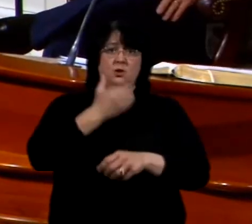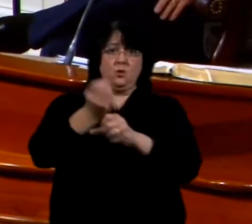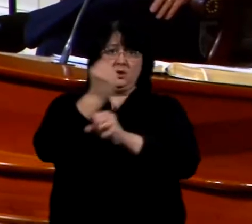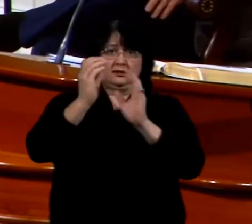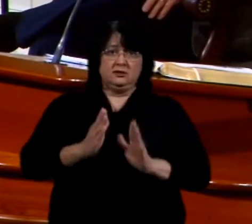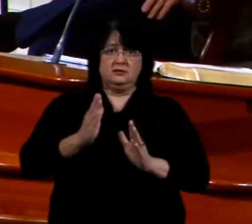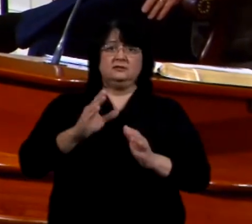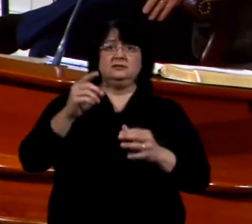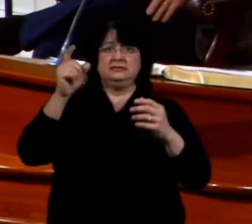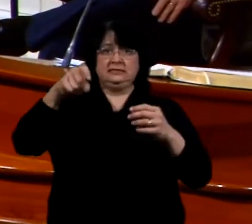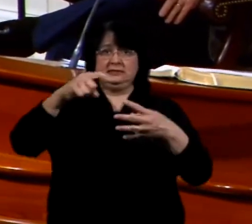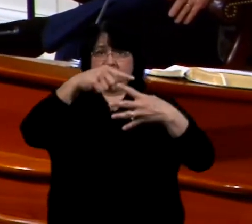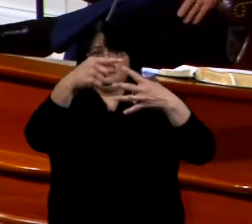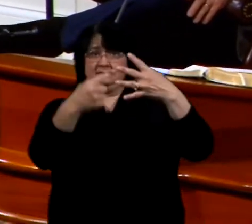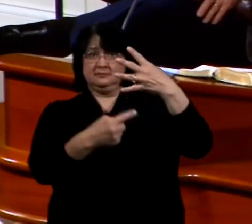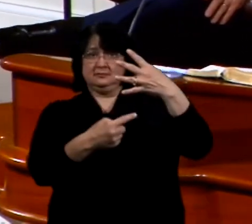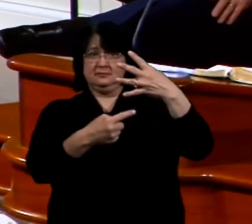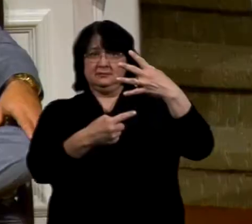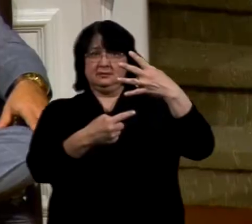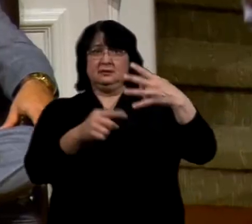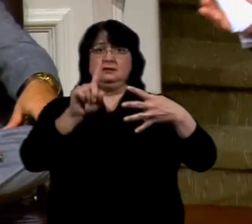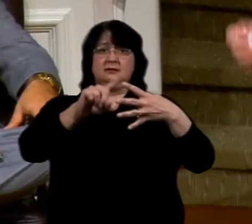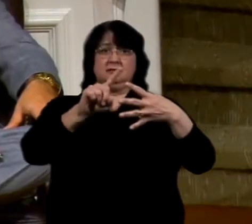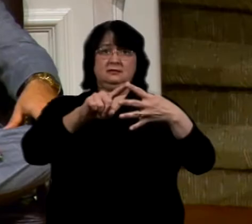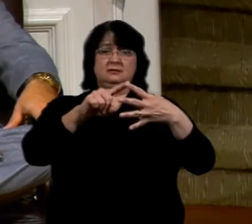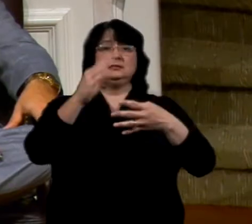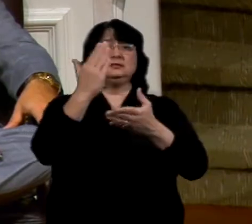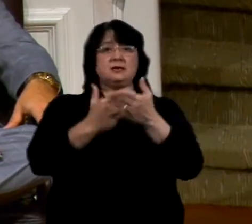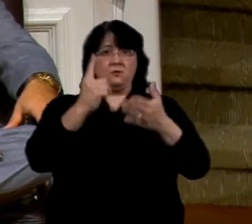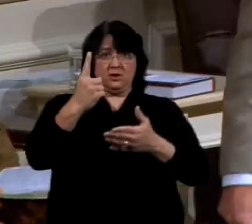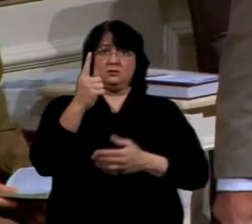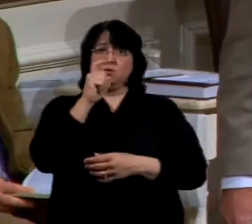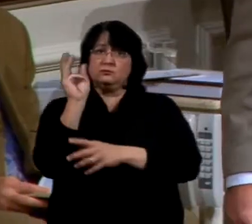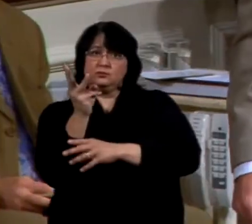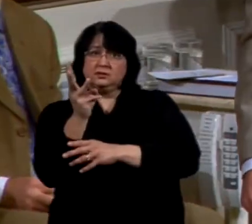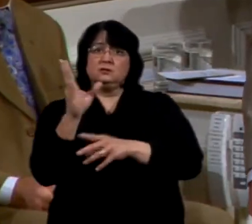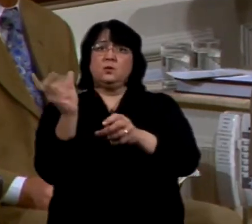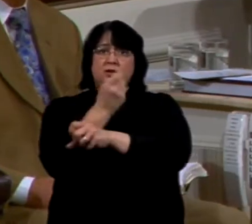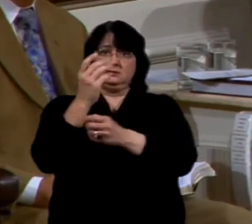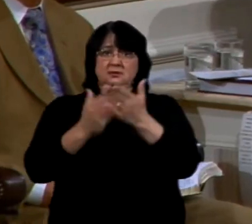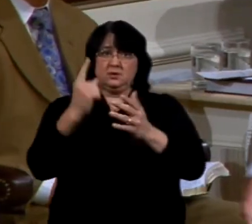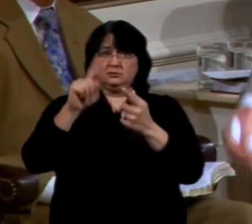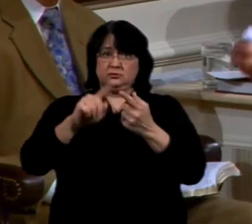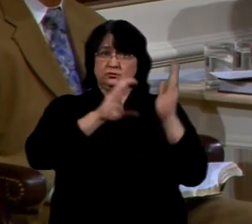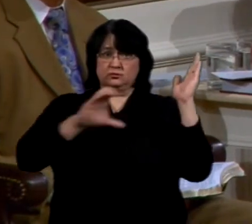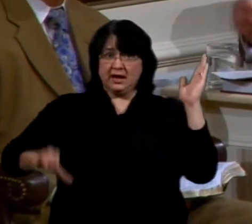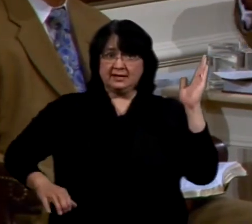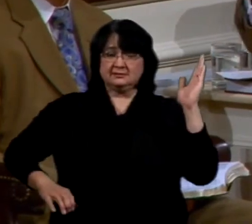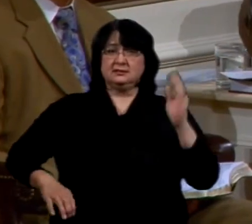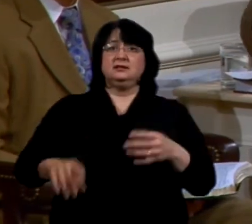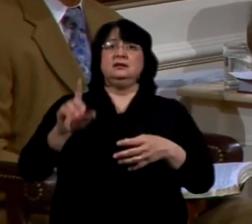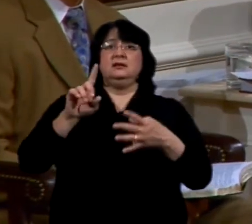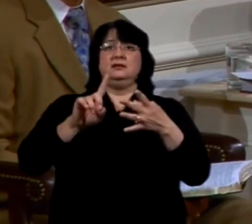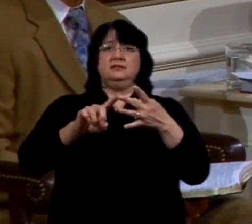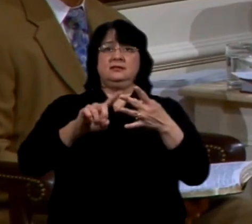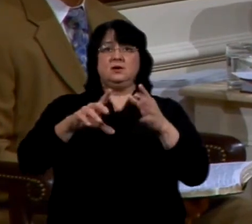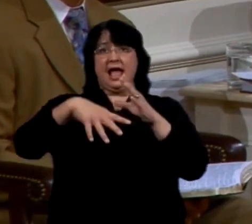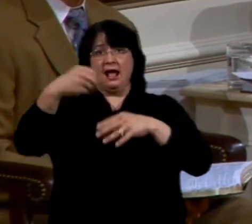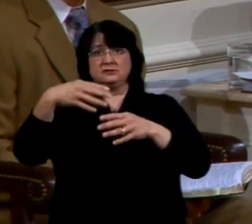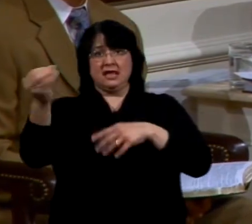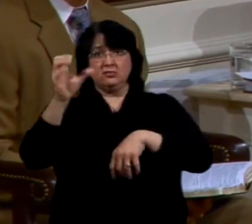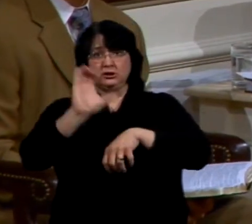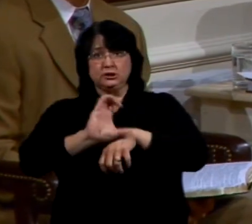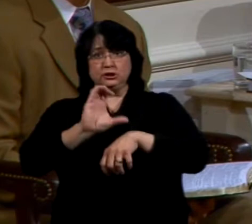It involves, first of all, someone who wins someone to Christ. They do it outside the